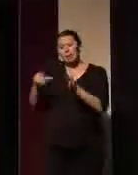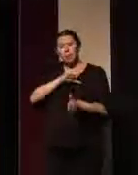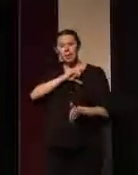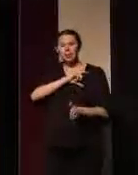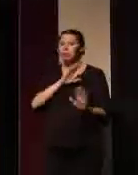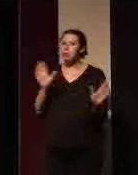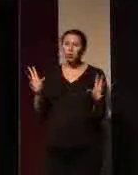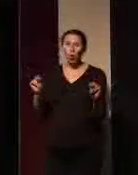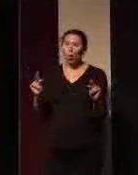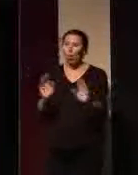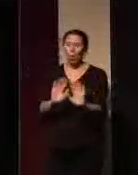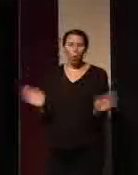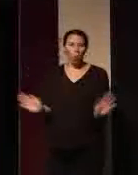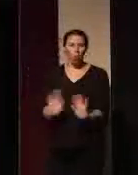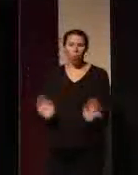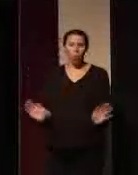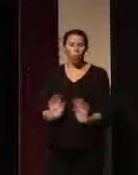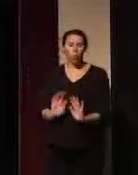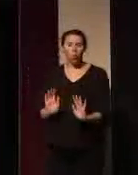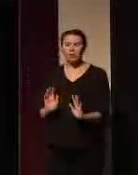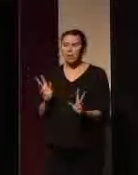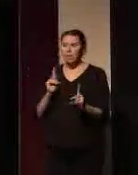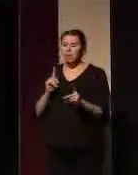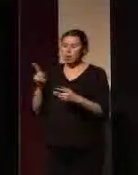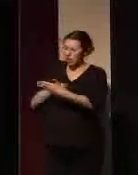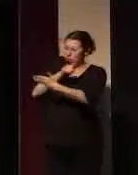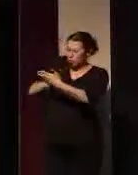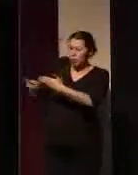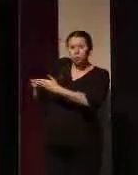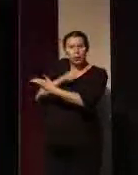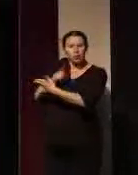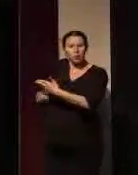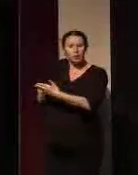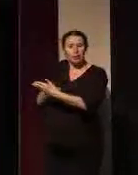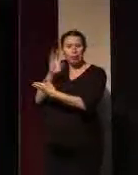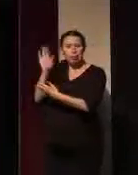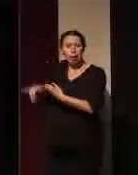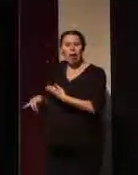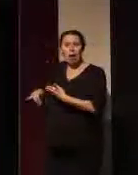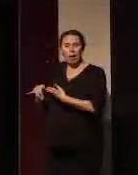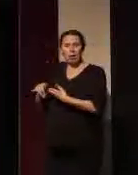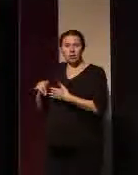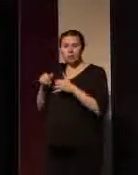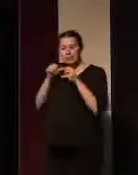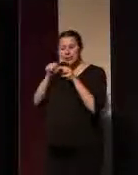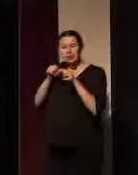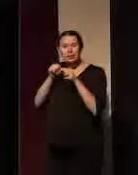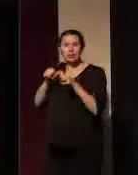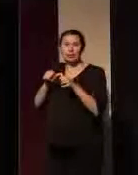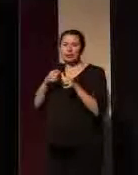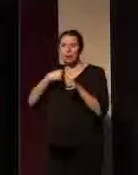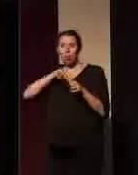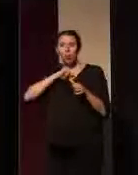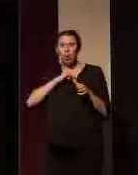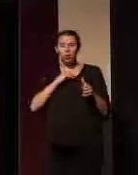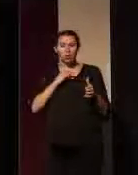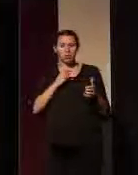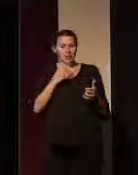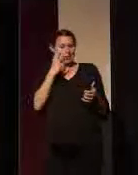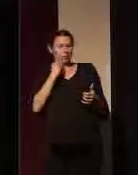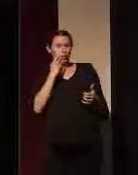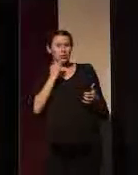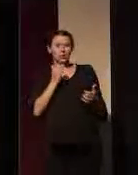a constant criticism, it seems like, we're constantly or consistently catching. I want you to